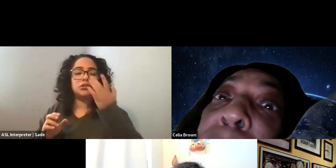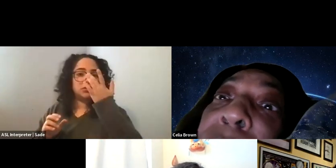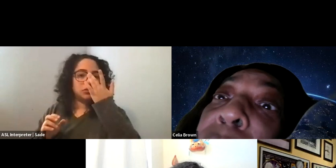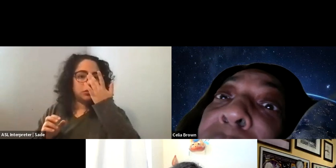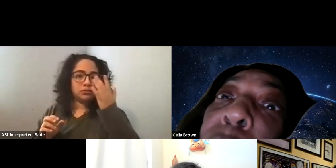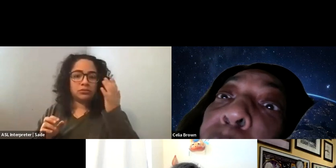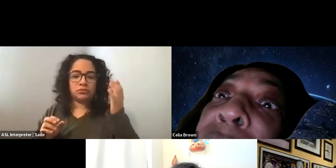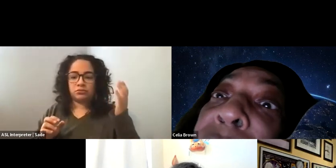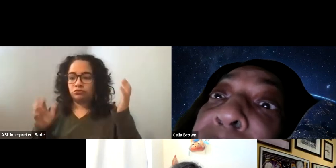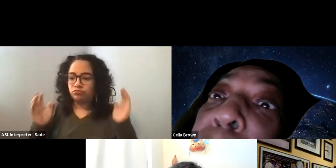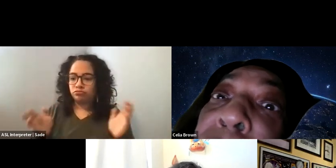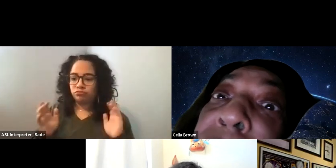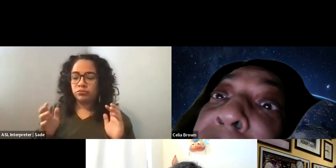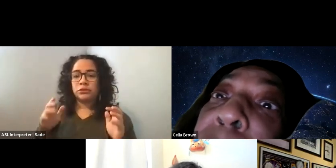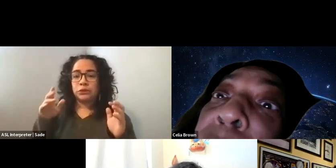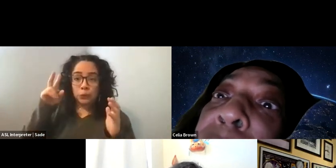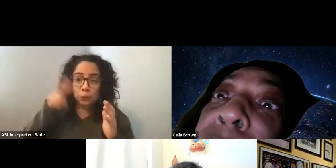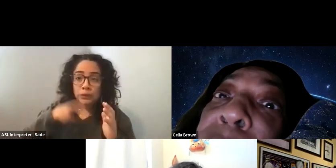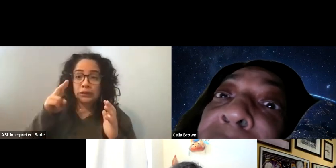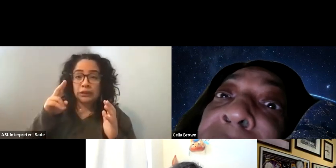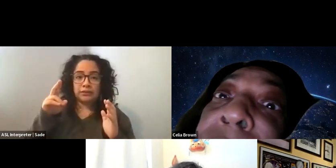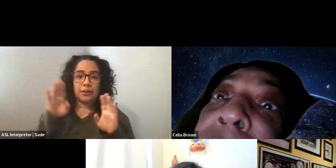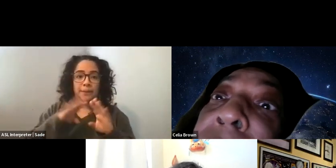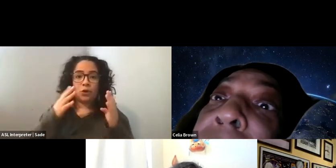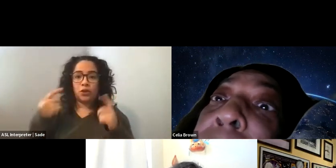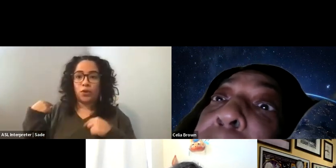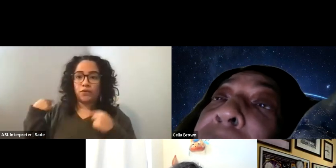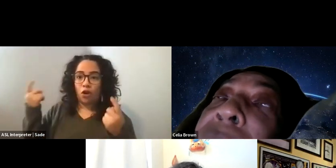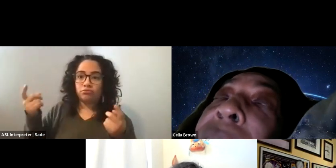reading all these wonderful books that we all have written,